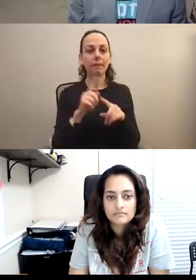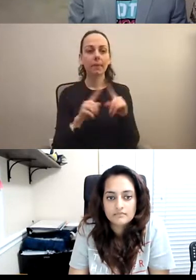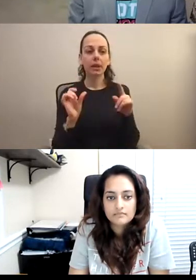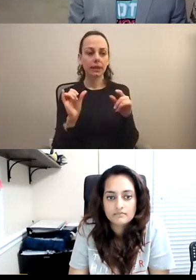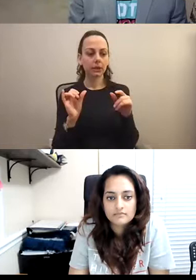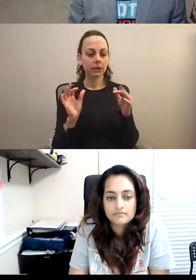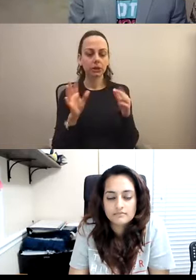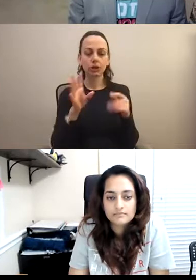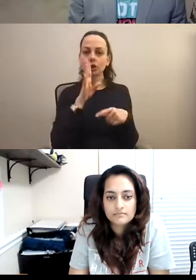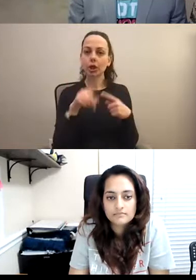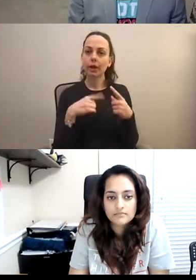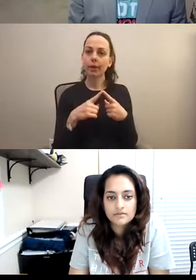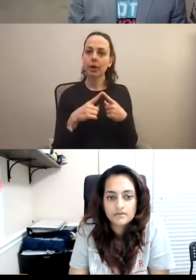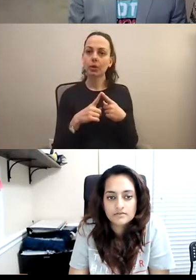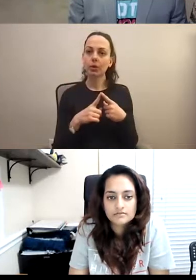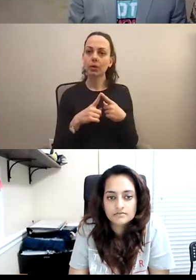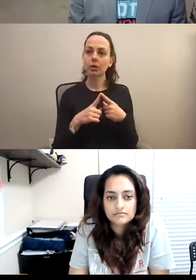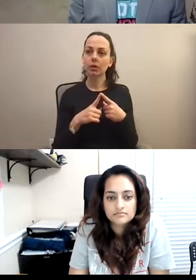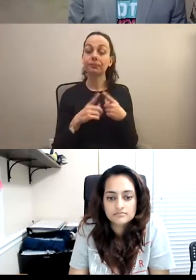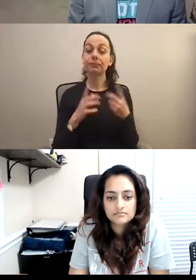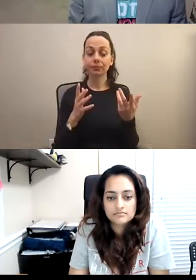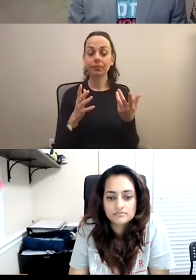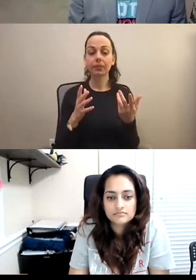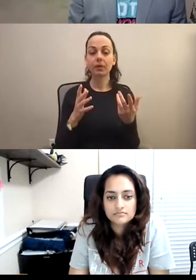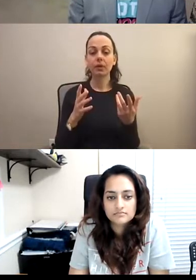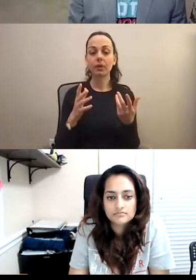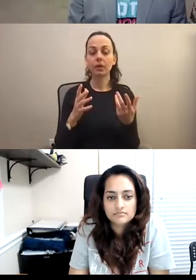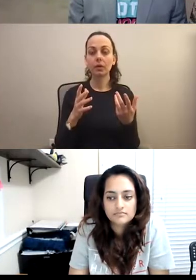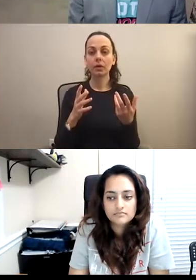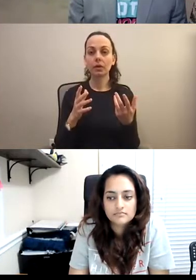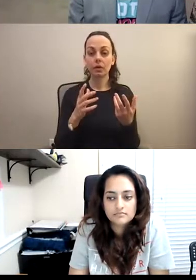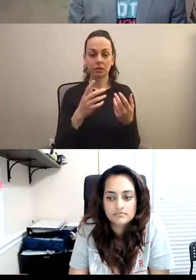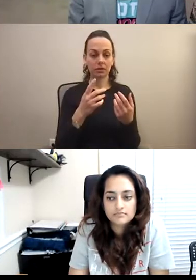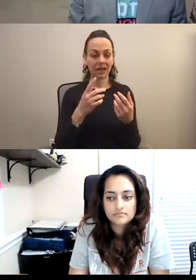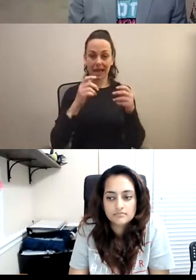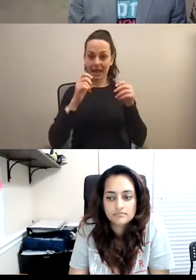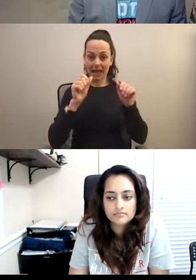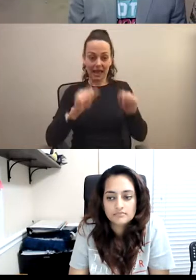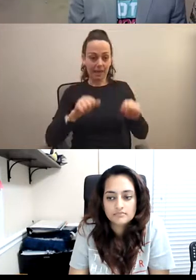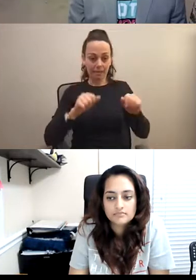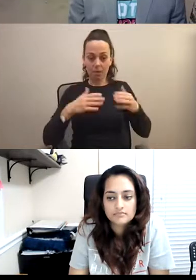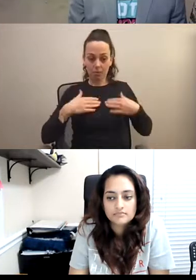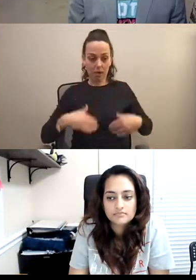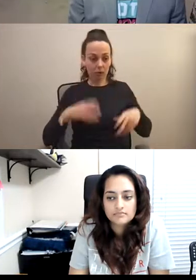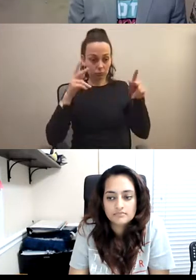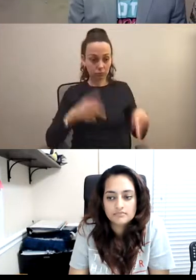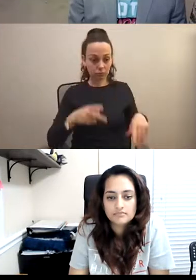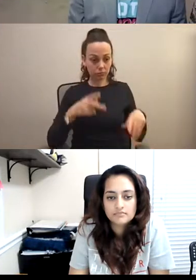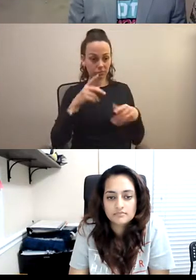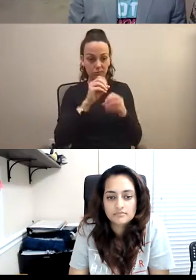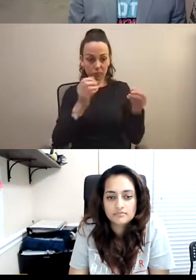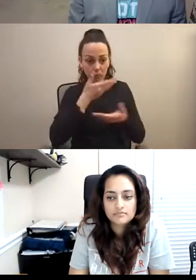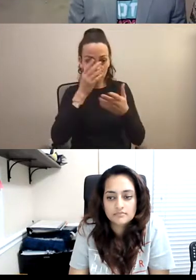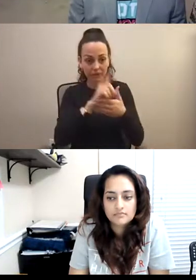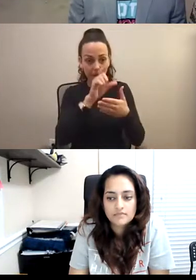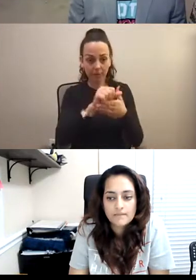just talking about, the thought of wanting to be with an able-bodied person and having to be with somebody who can carry you. And I thought that for